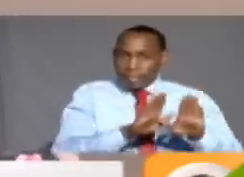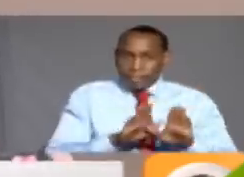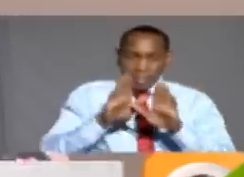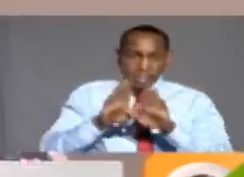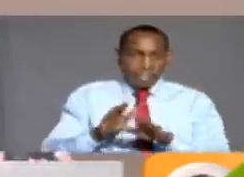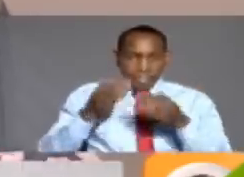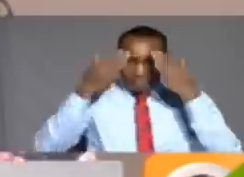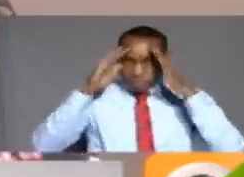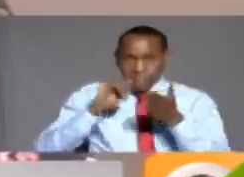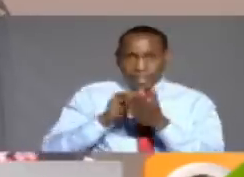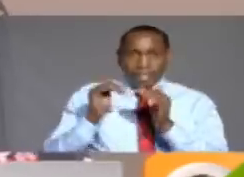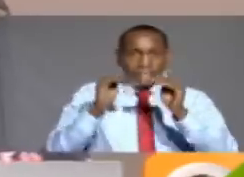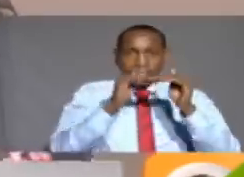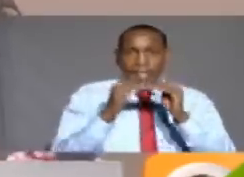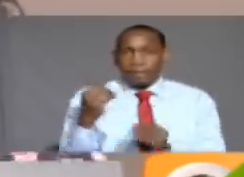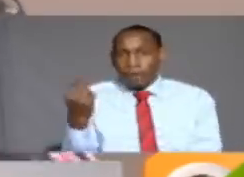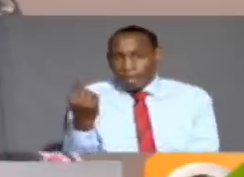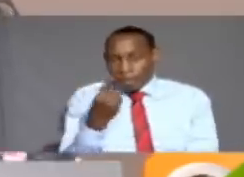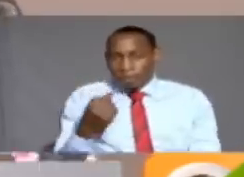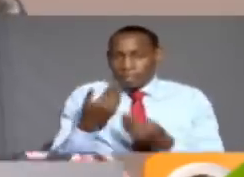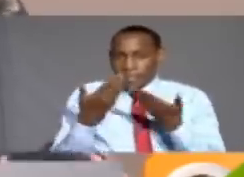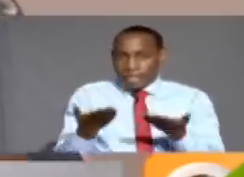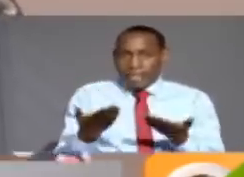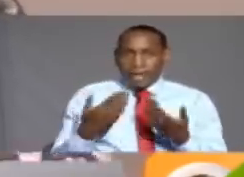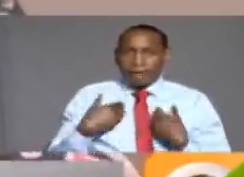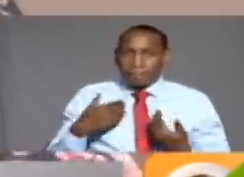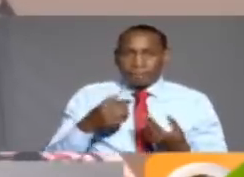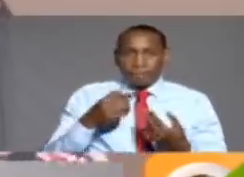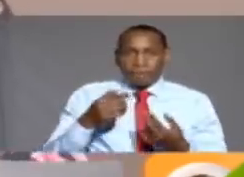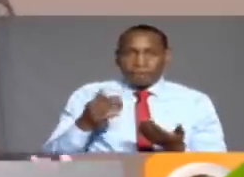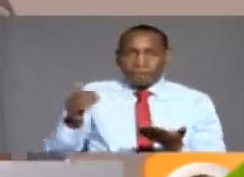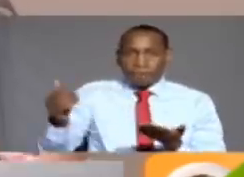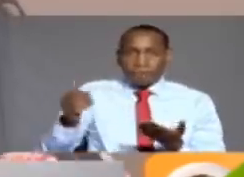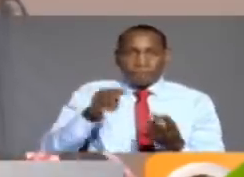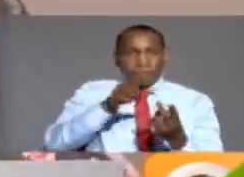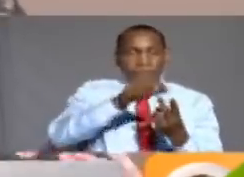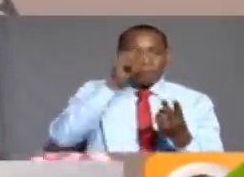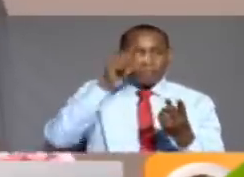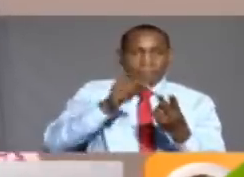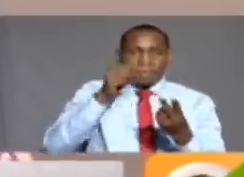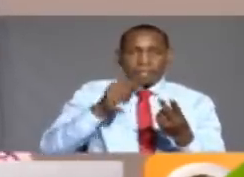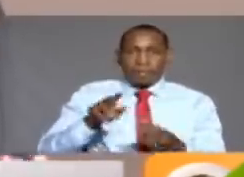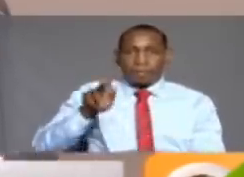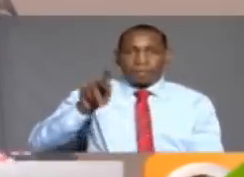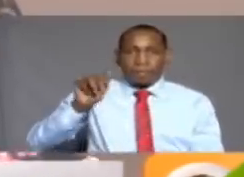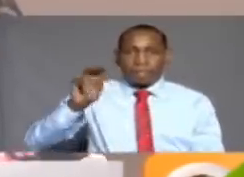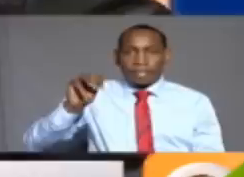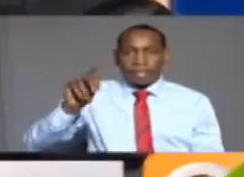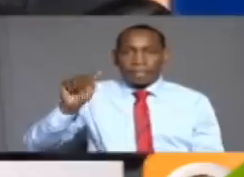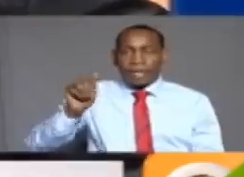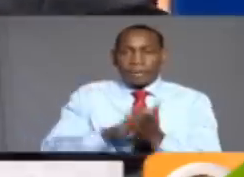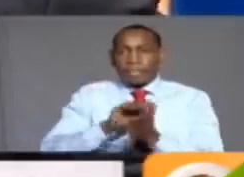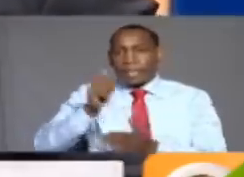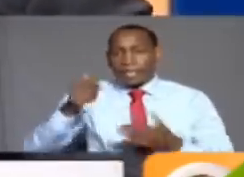that stage he was a loner. Now he has managed to recruit the commanders and the others,